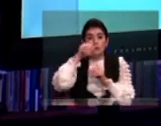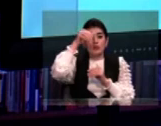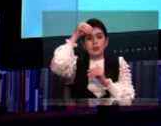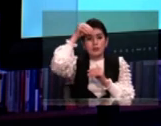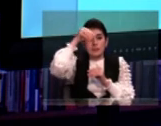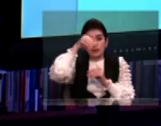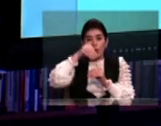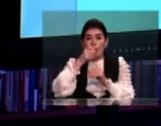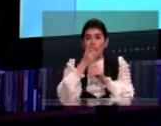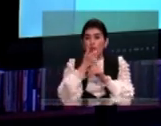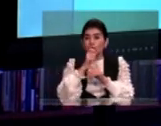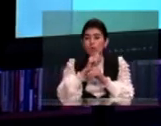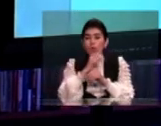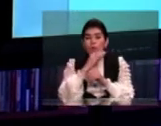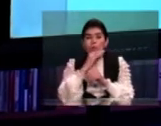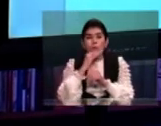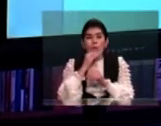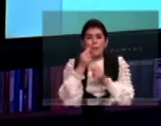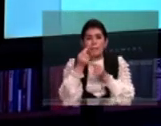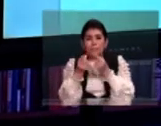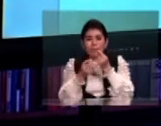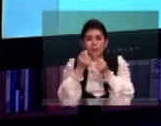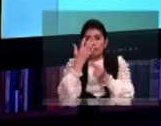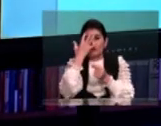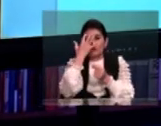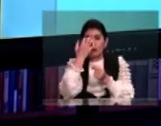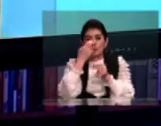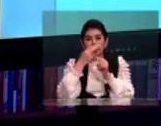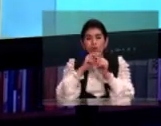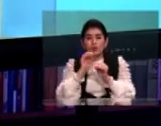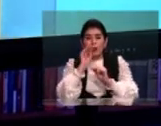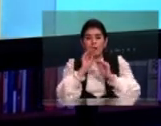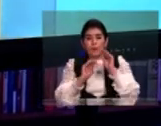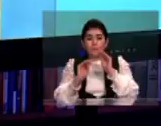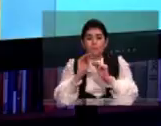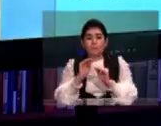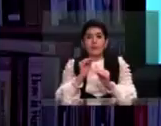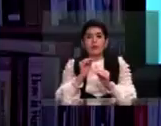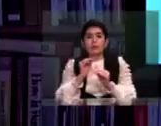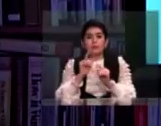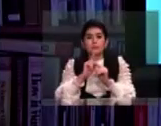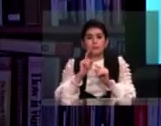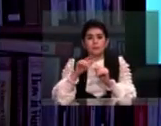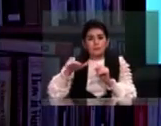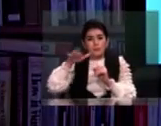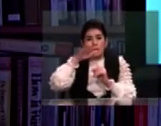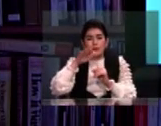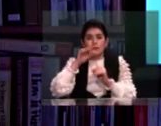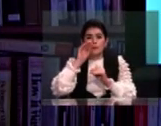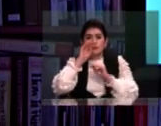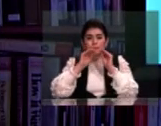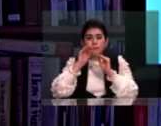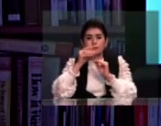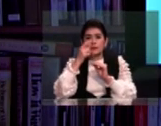ekrani juda ko'p mayda-mayda fotoelementlardan iboratdir. Sirti juda ko'p mayda elementlardan